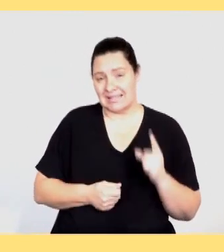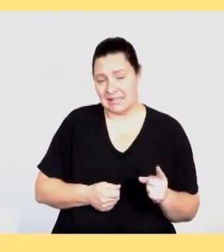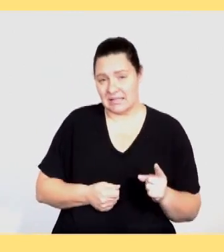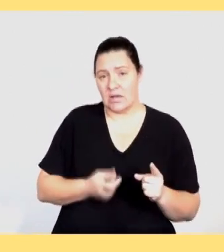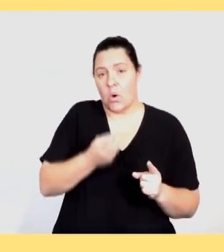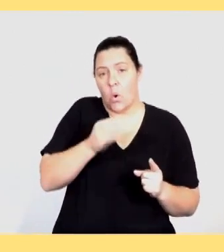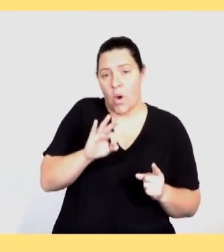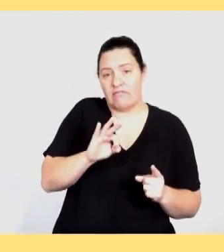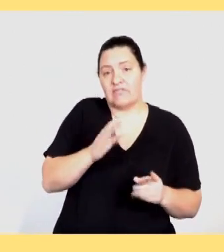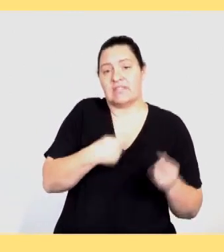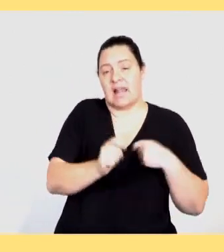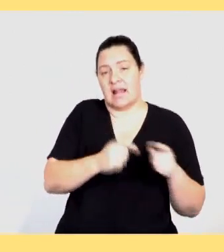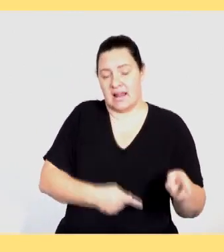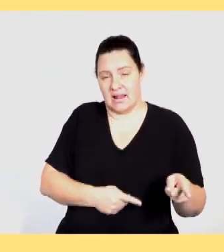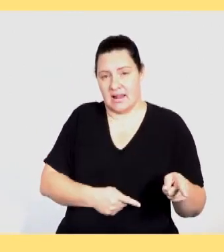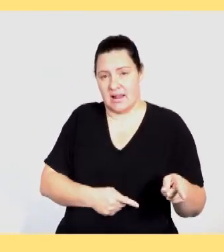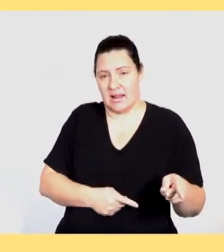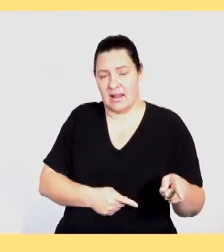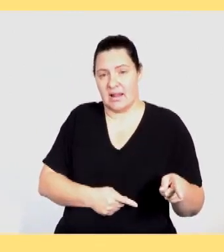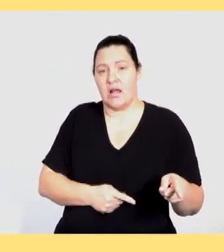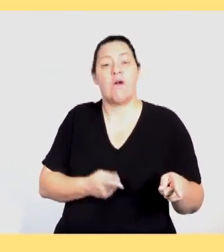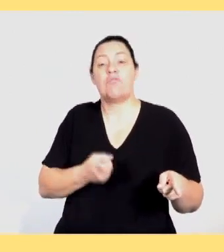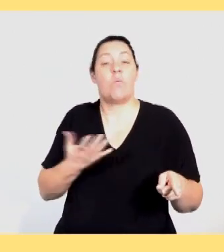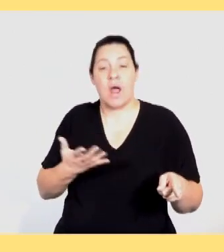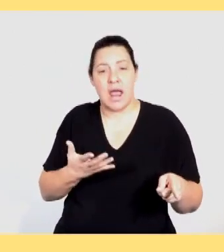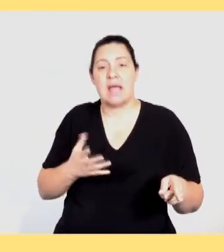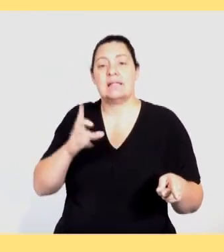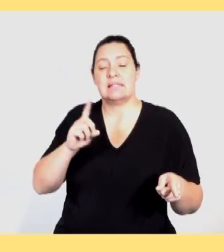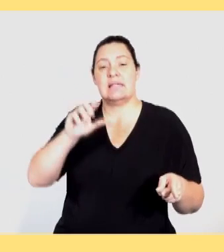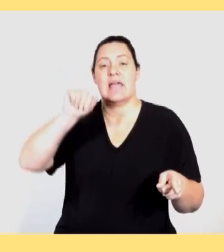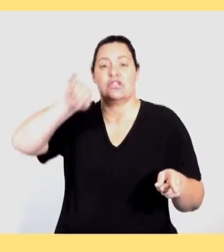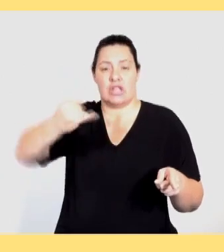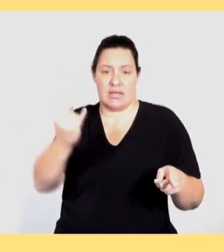Cost of sales. Cost of sales from the